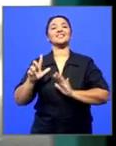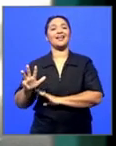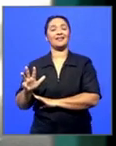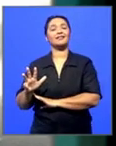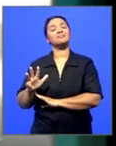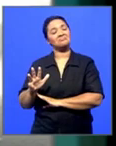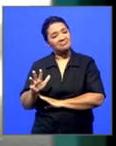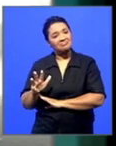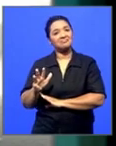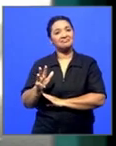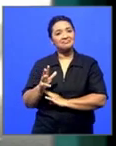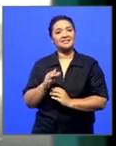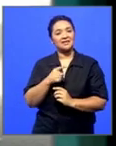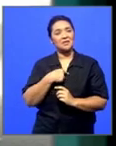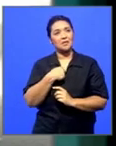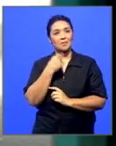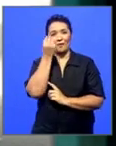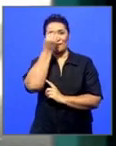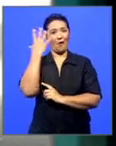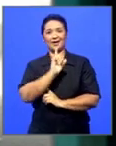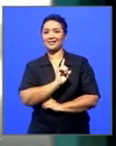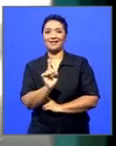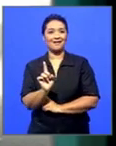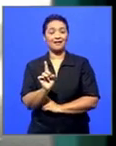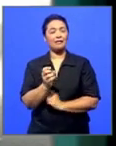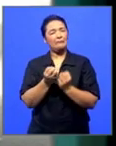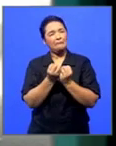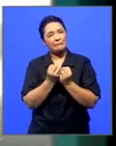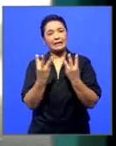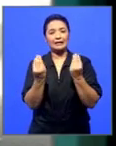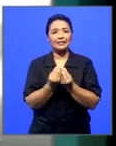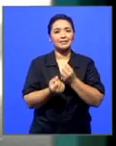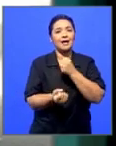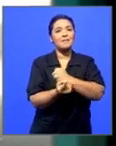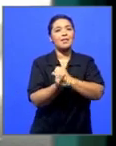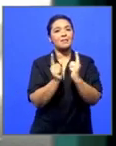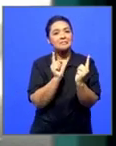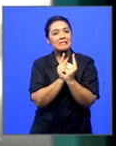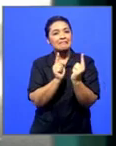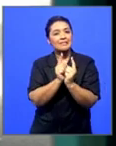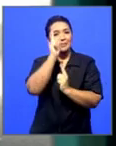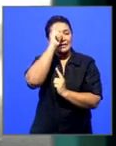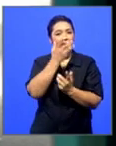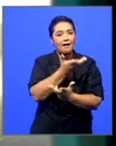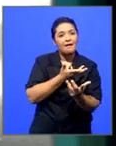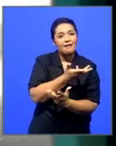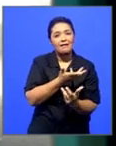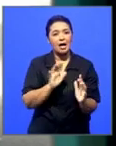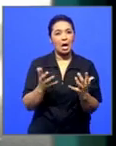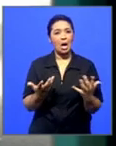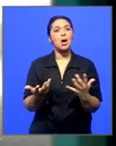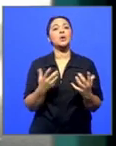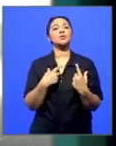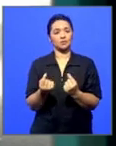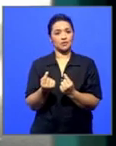These are some of the things that, I can't forget. There were many other instances, of course, where we interacted with